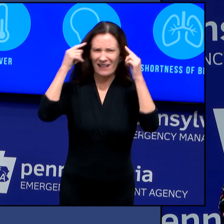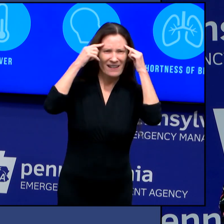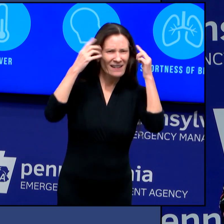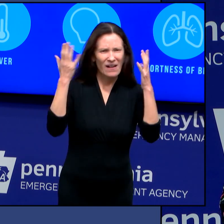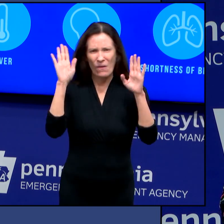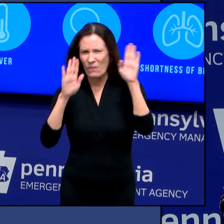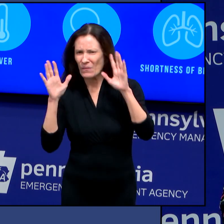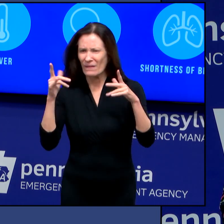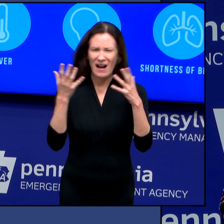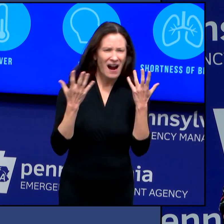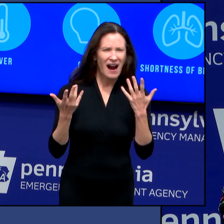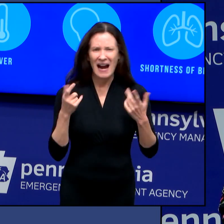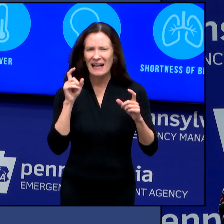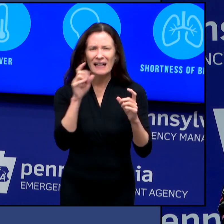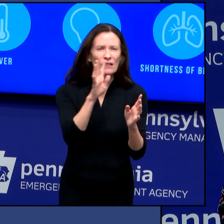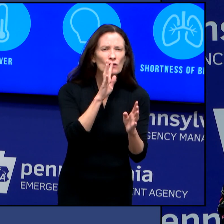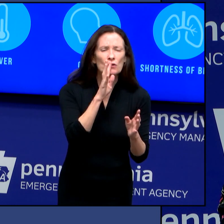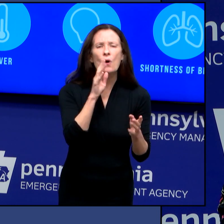PA to